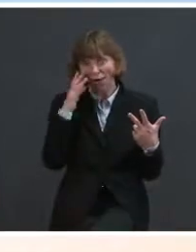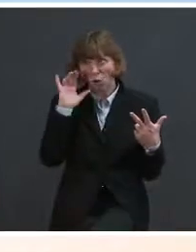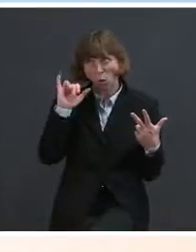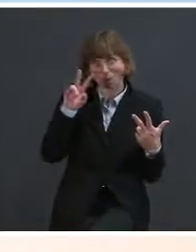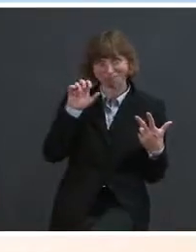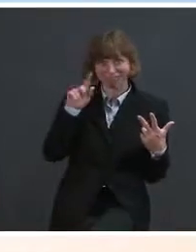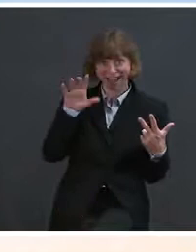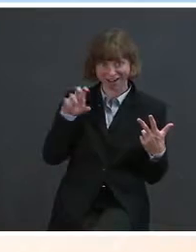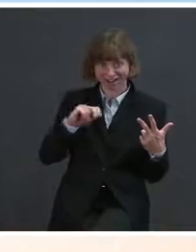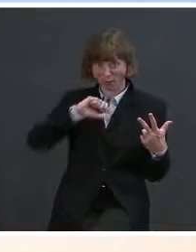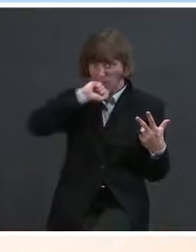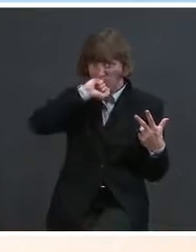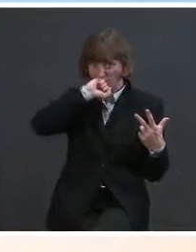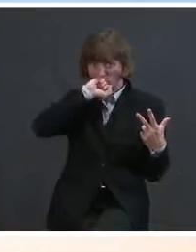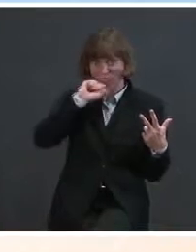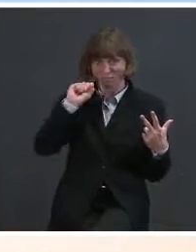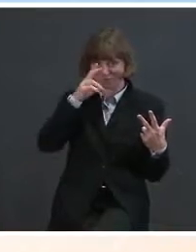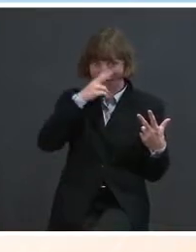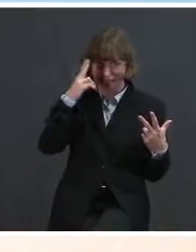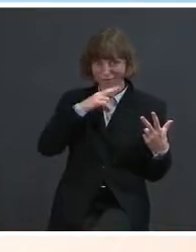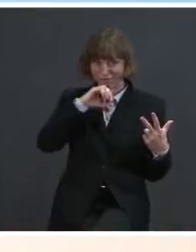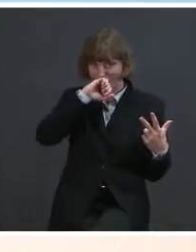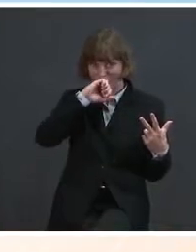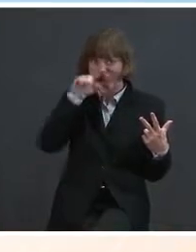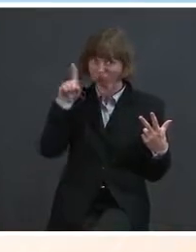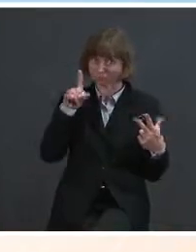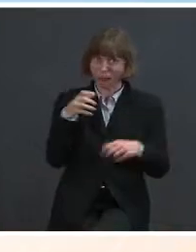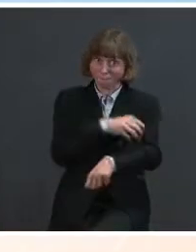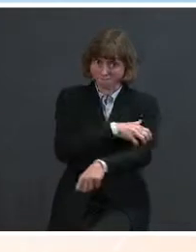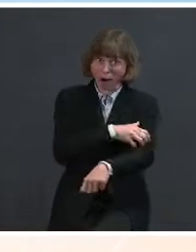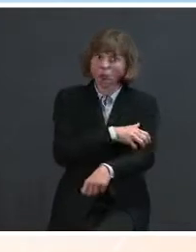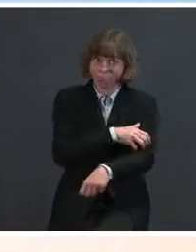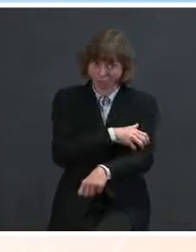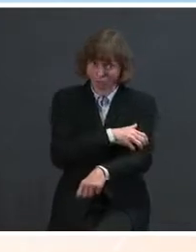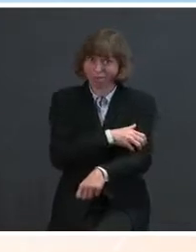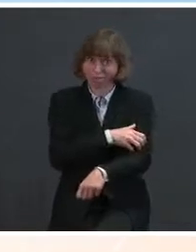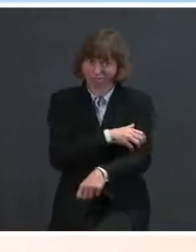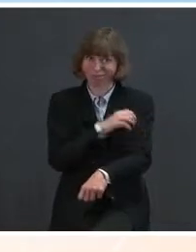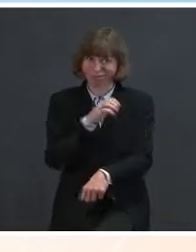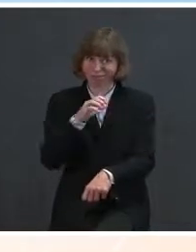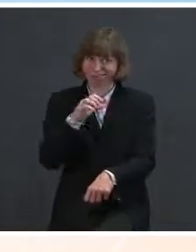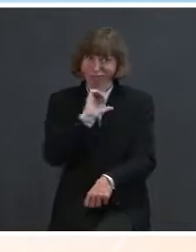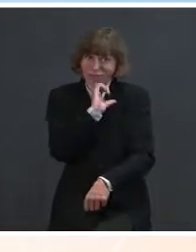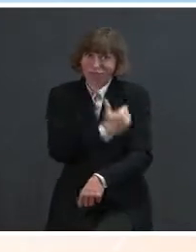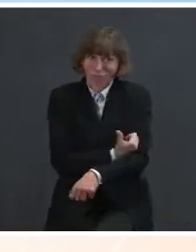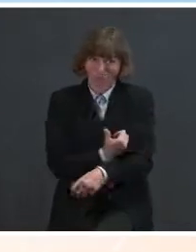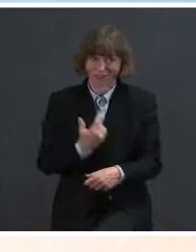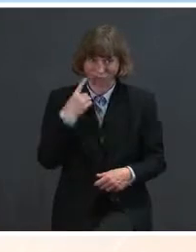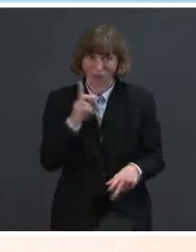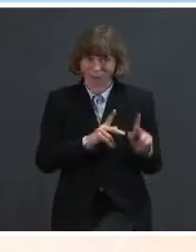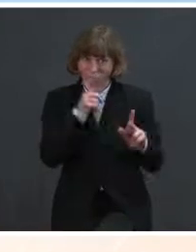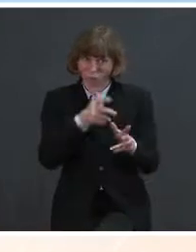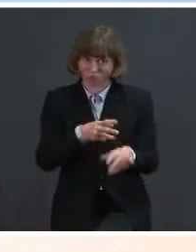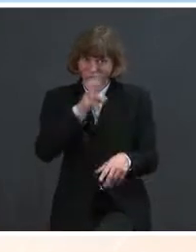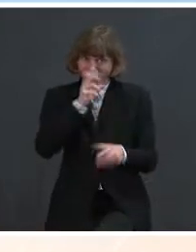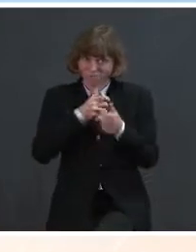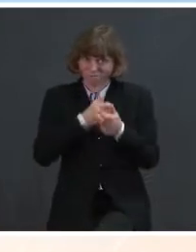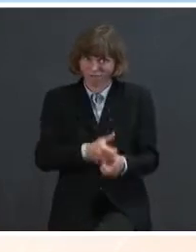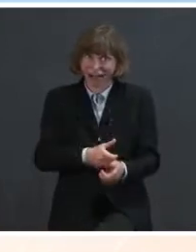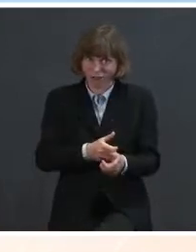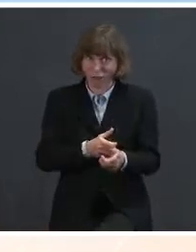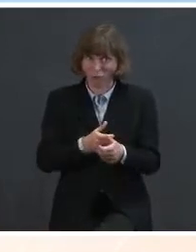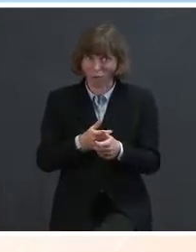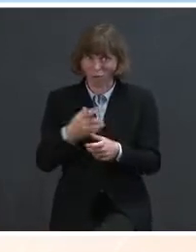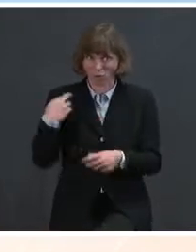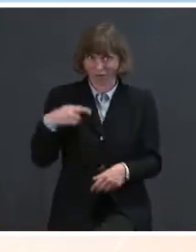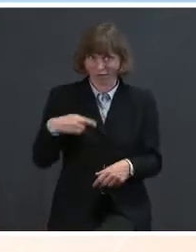for many who are close to their faith. But that is something that has also been conveyed by health and medical